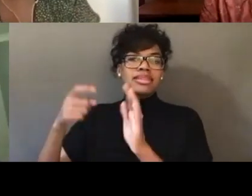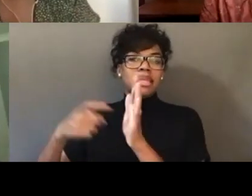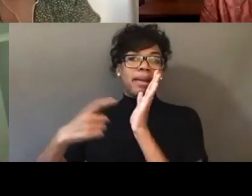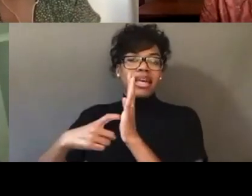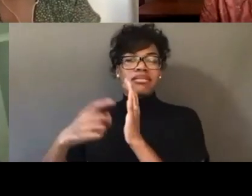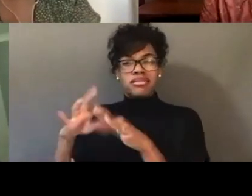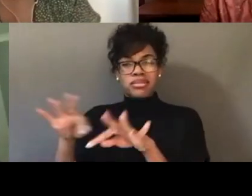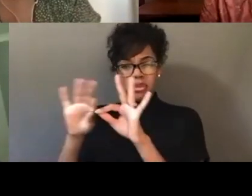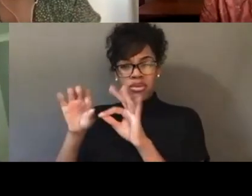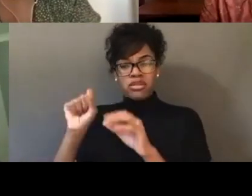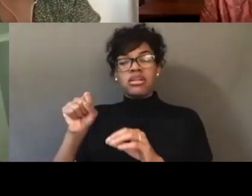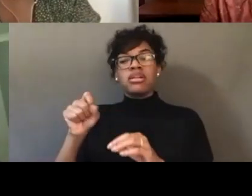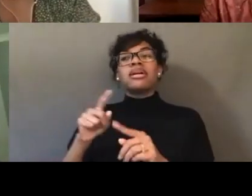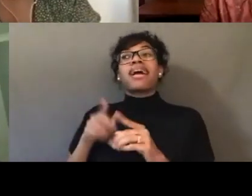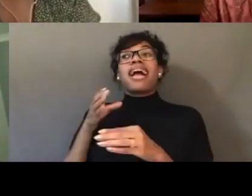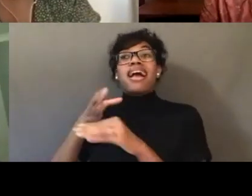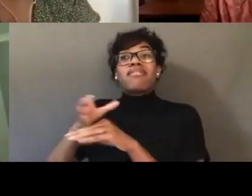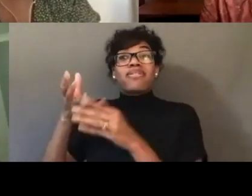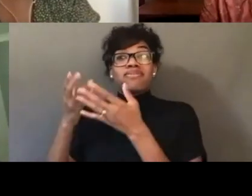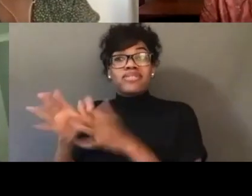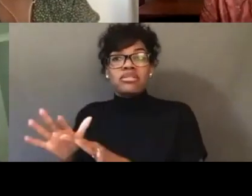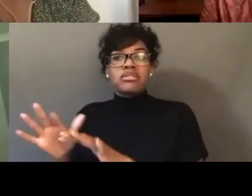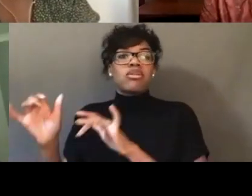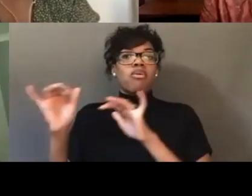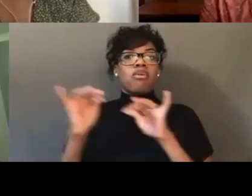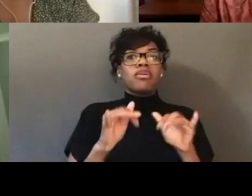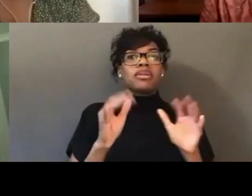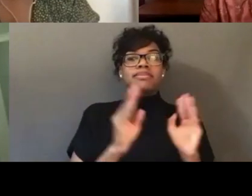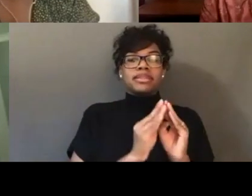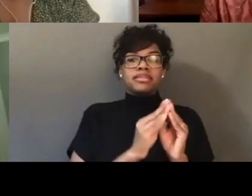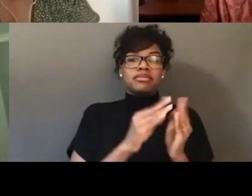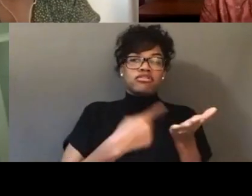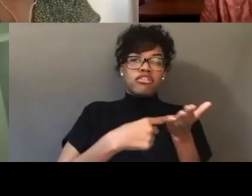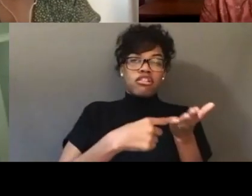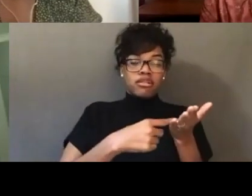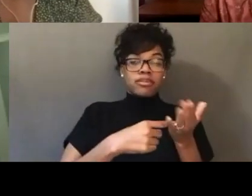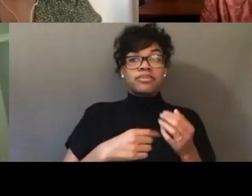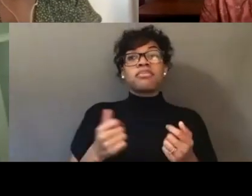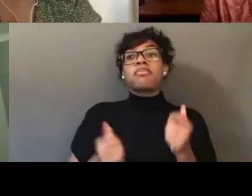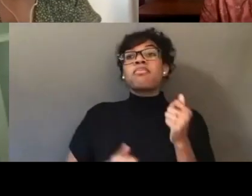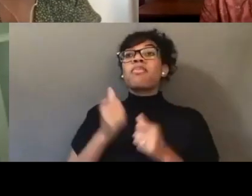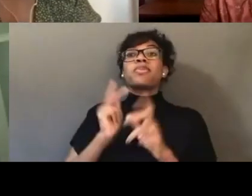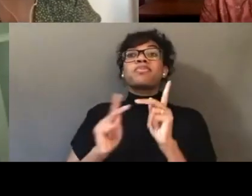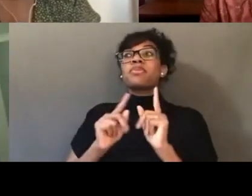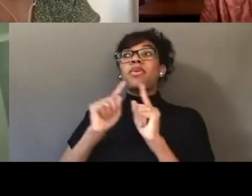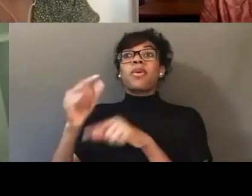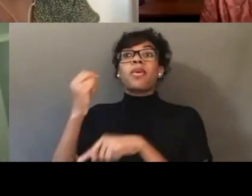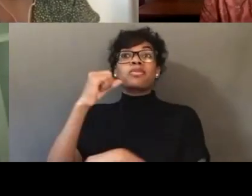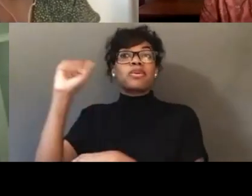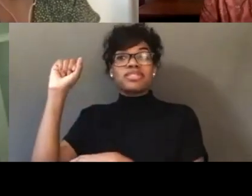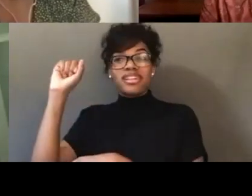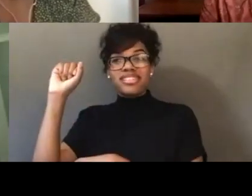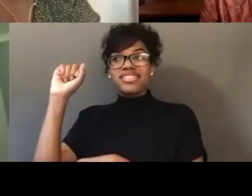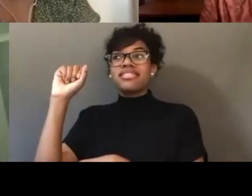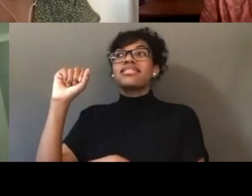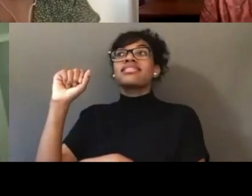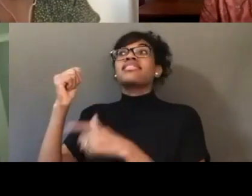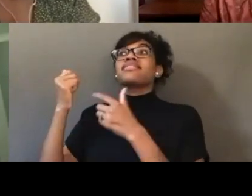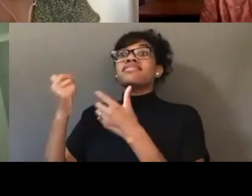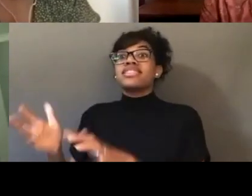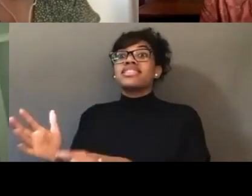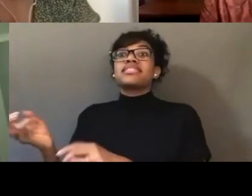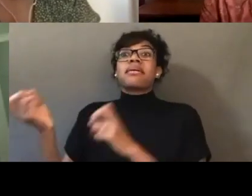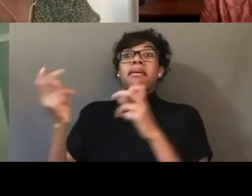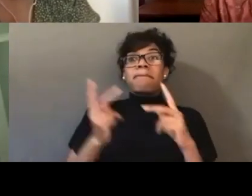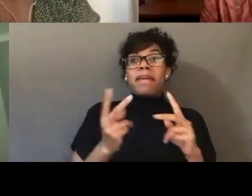the protests afterward. And the number of the folks who attended the protests and the number of folks who are meeting afterward to figure out how to make this tangible,